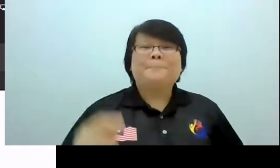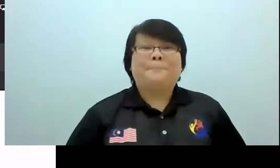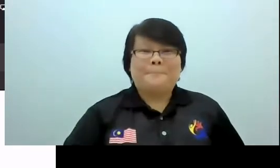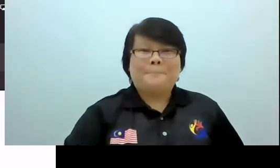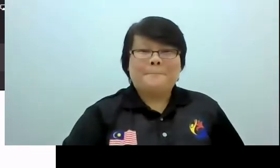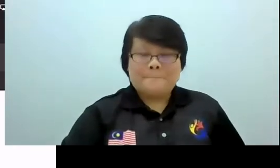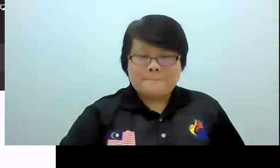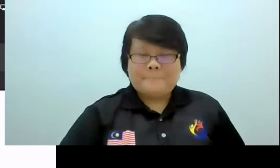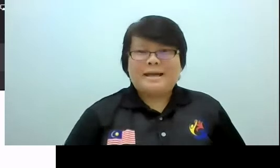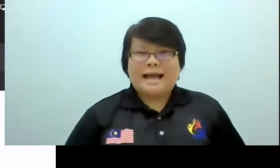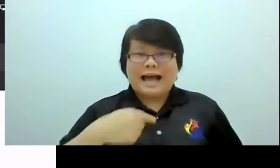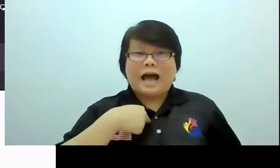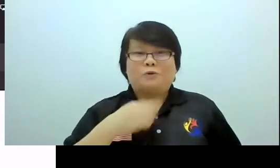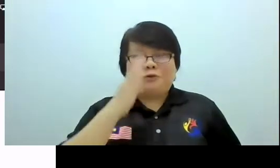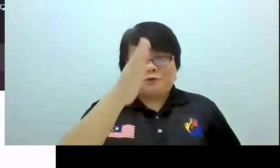Okay?